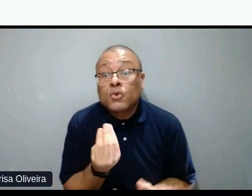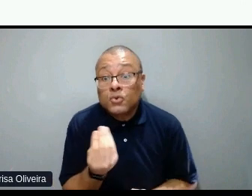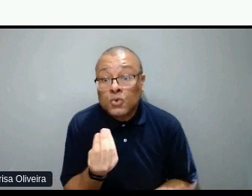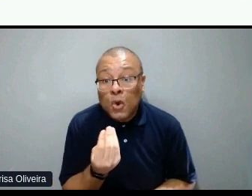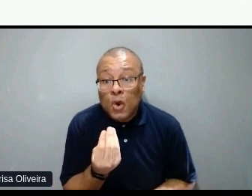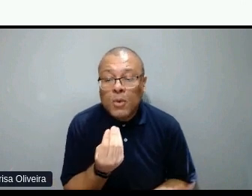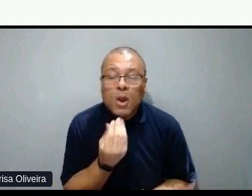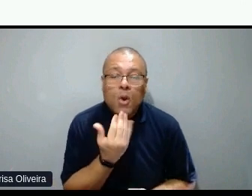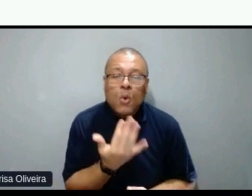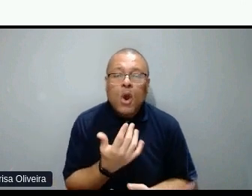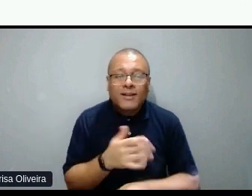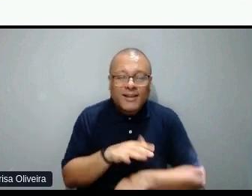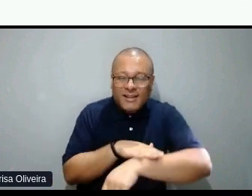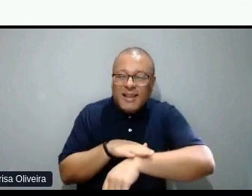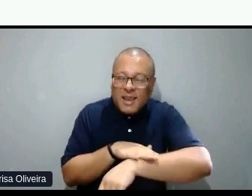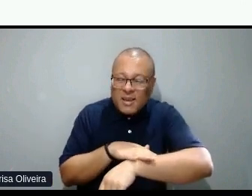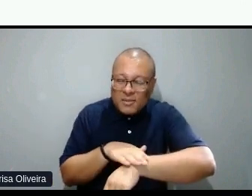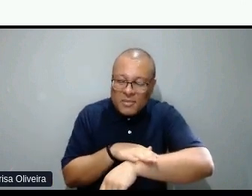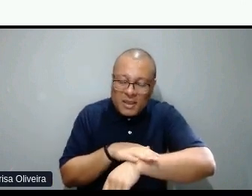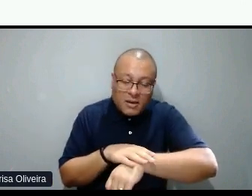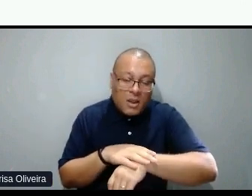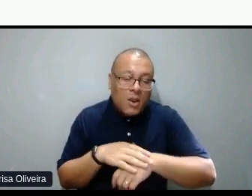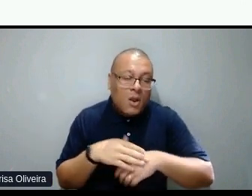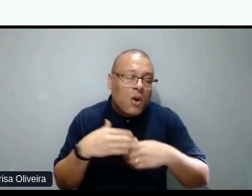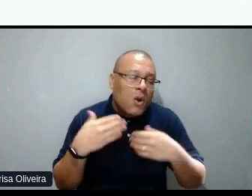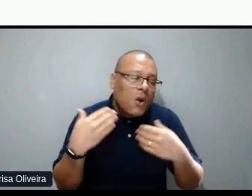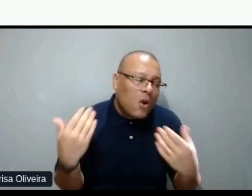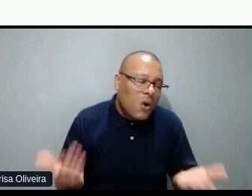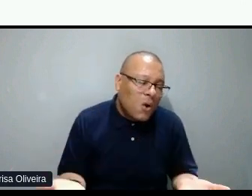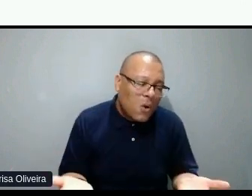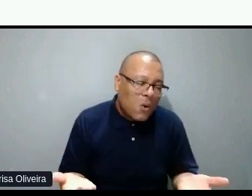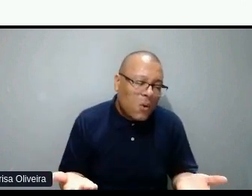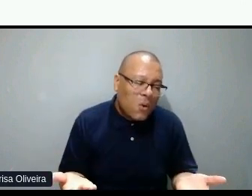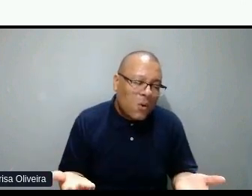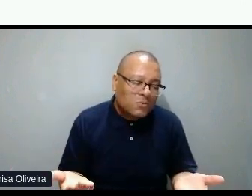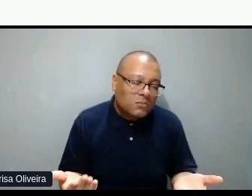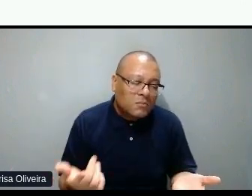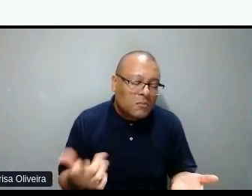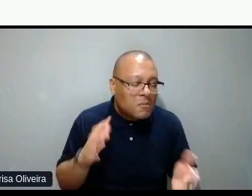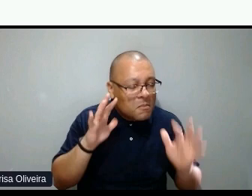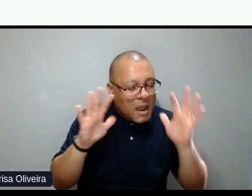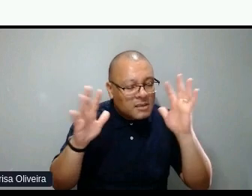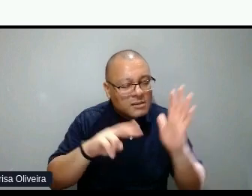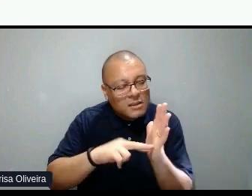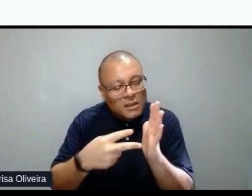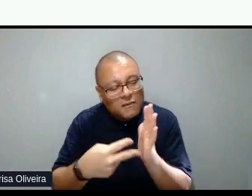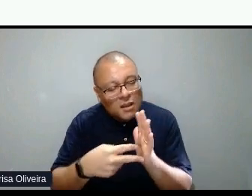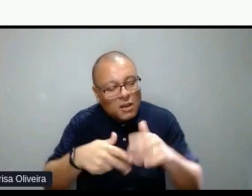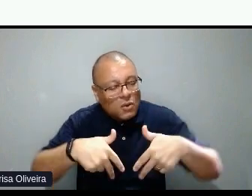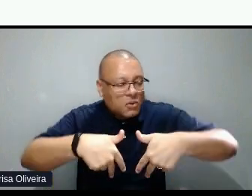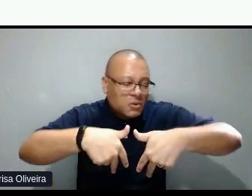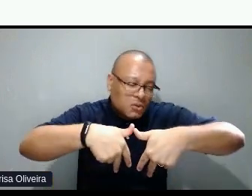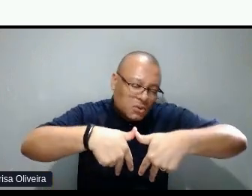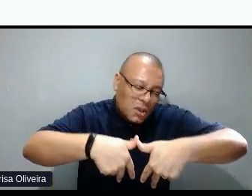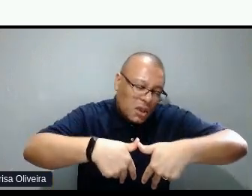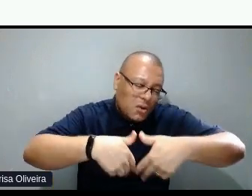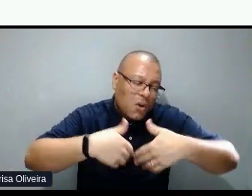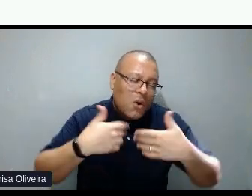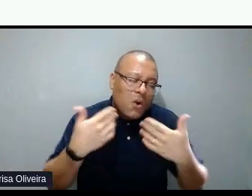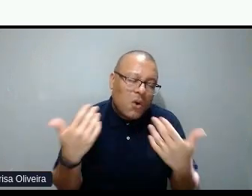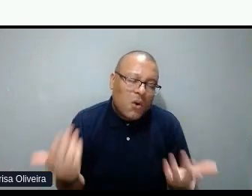color of our skin, we see this with gender, for instance, where things are not targeted at women